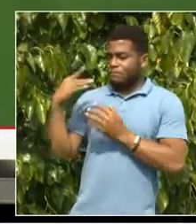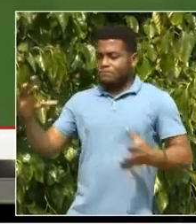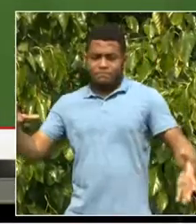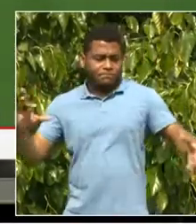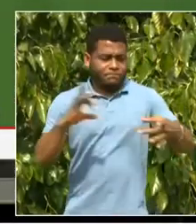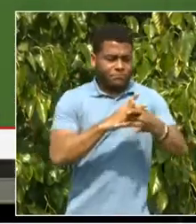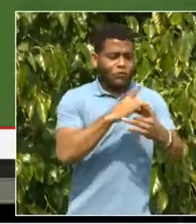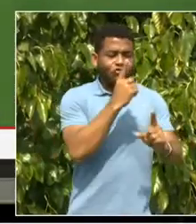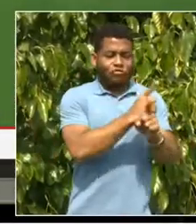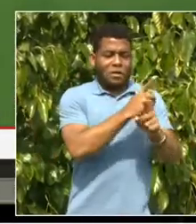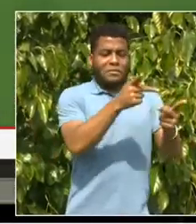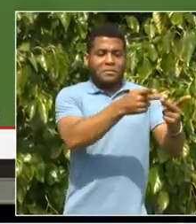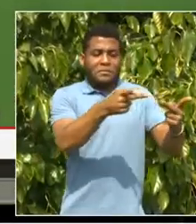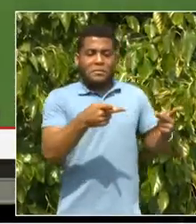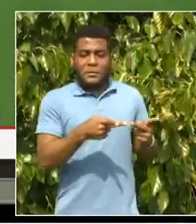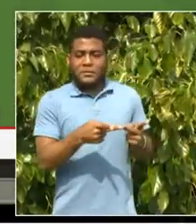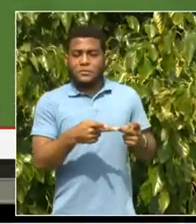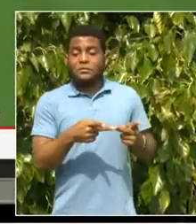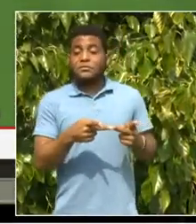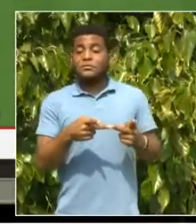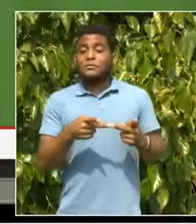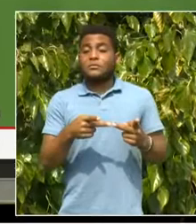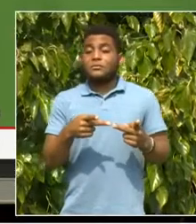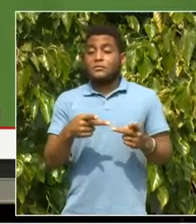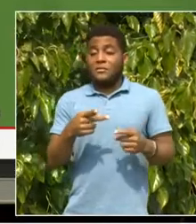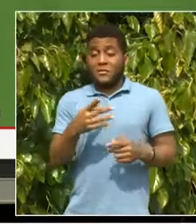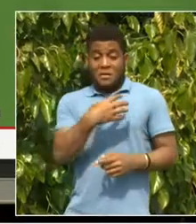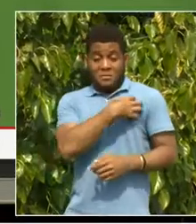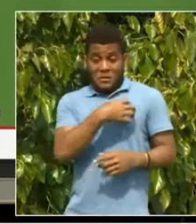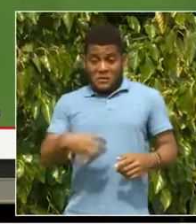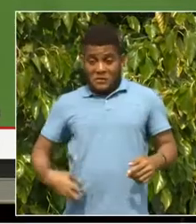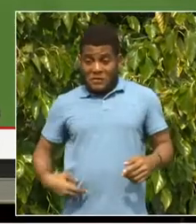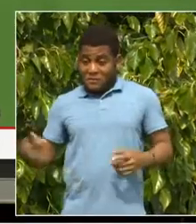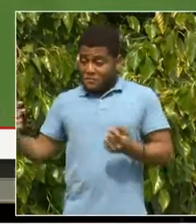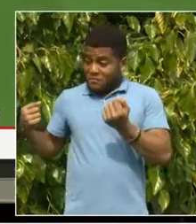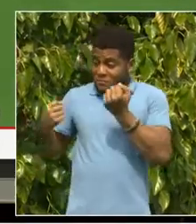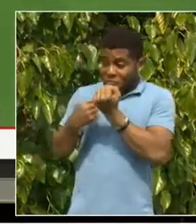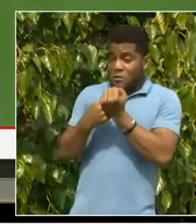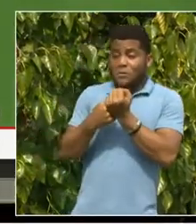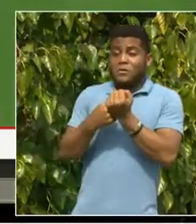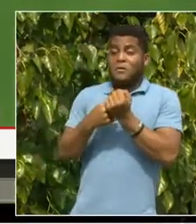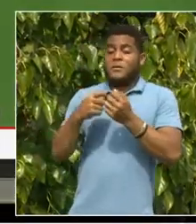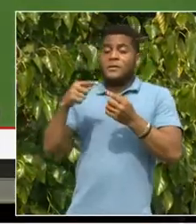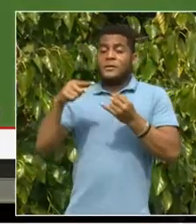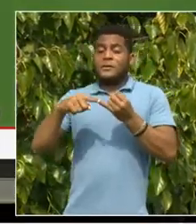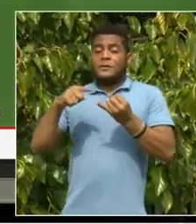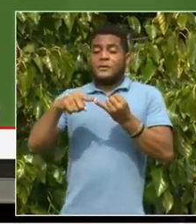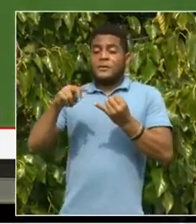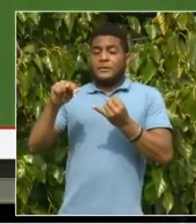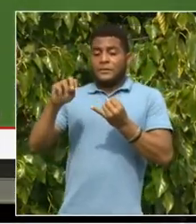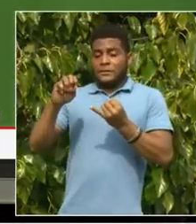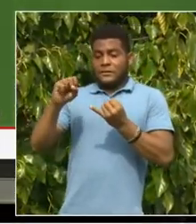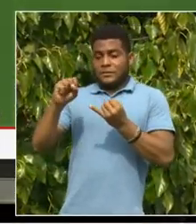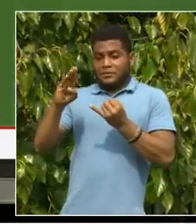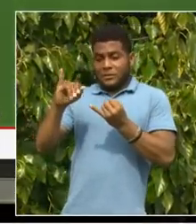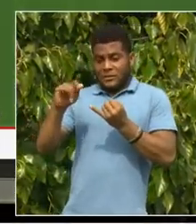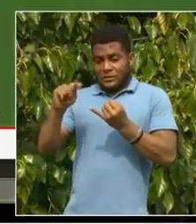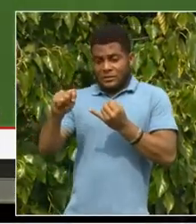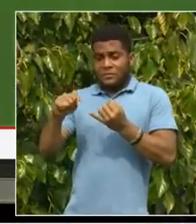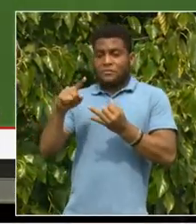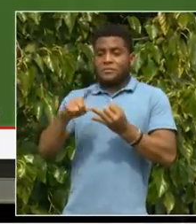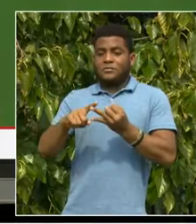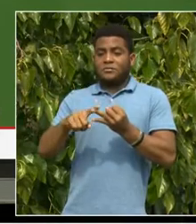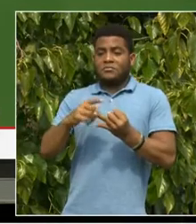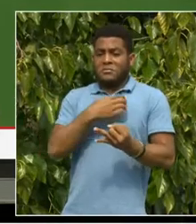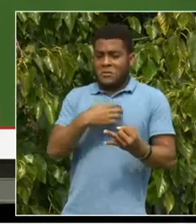Bowser, from DC Health Director, Dr. Nesbitt, from Arcadia's Food Access Director,